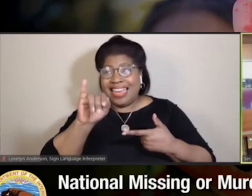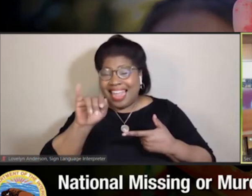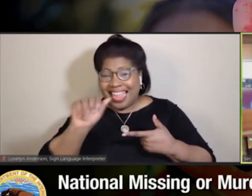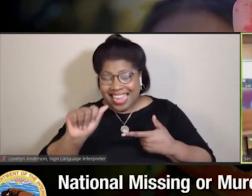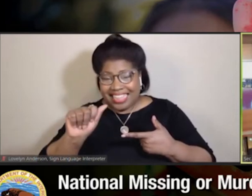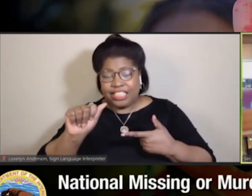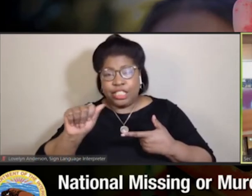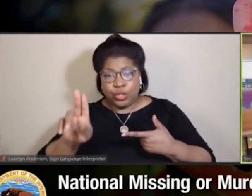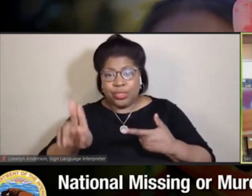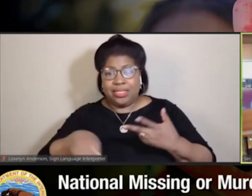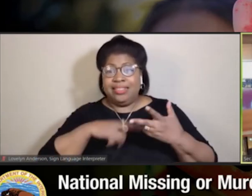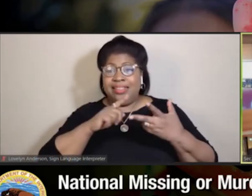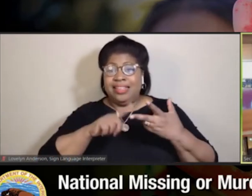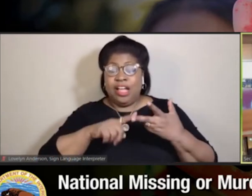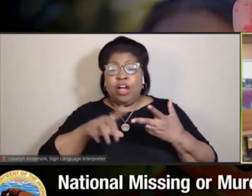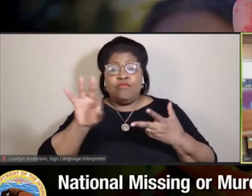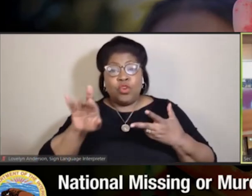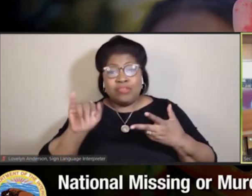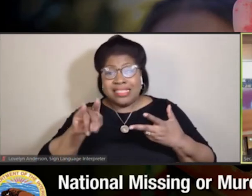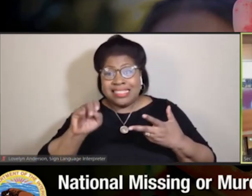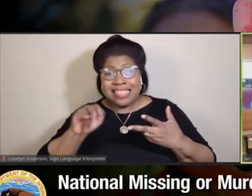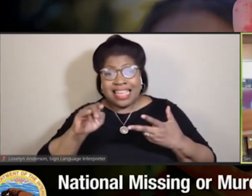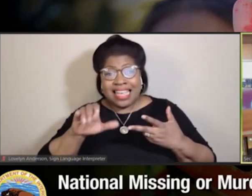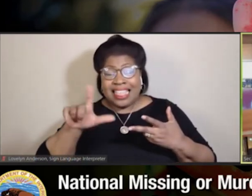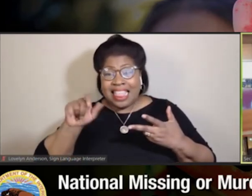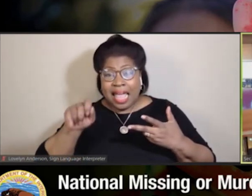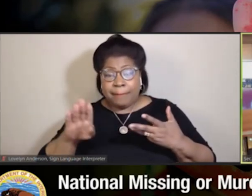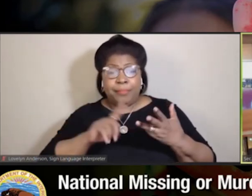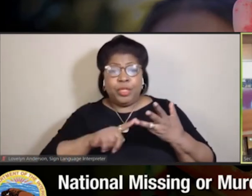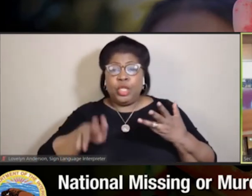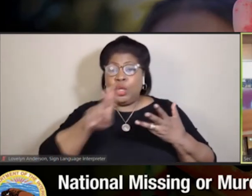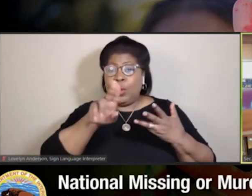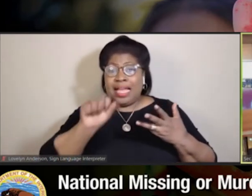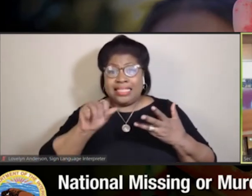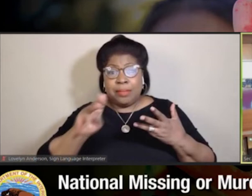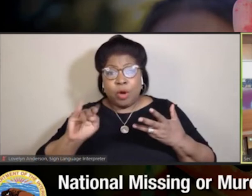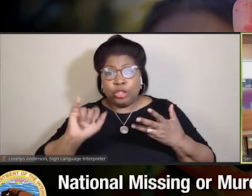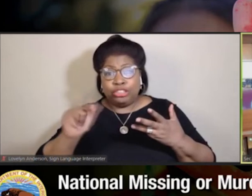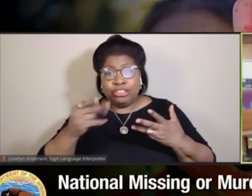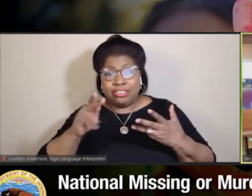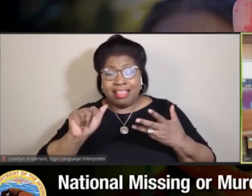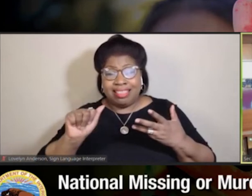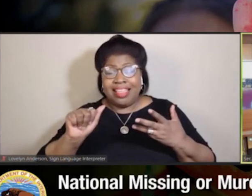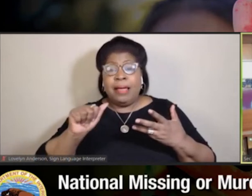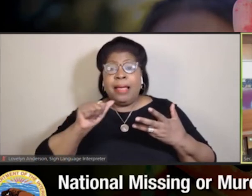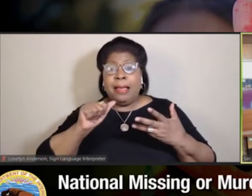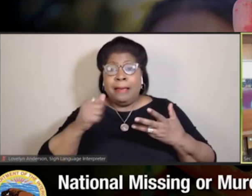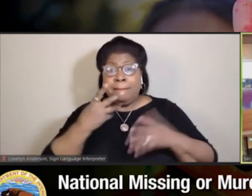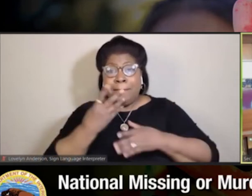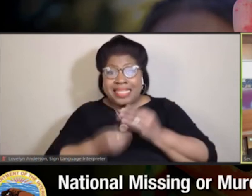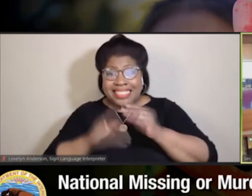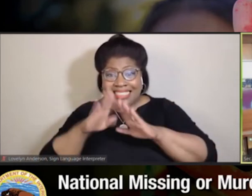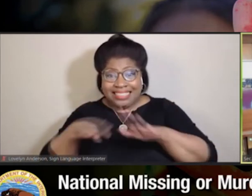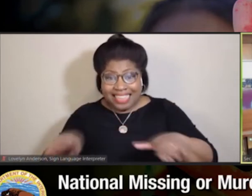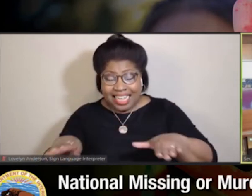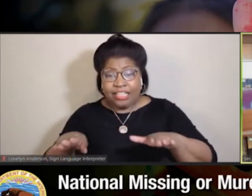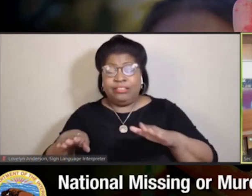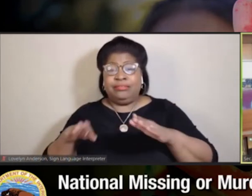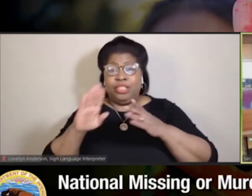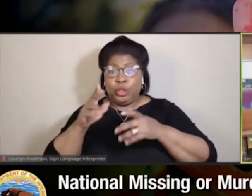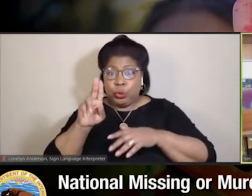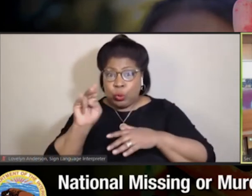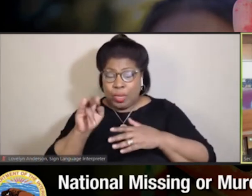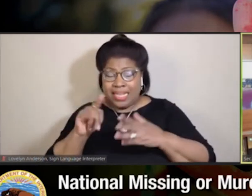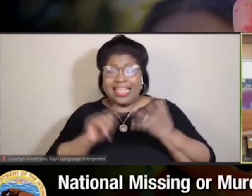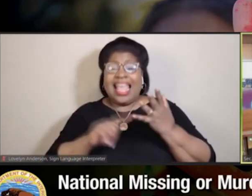Laboratory, the U.S. Marshals Missing Child Unit, and the National Center for Missing and Exploited Children. This